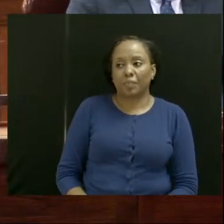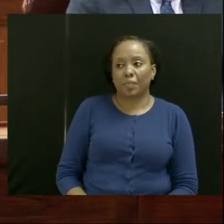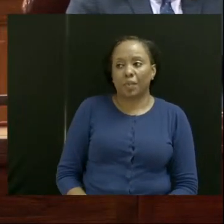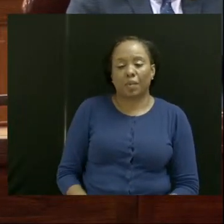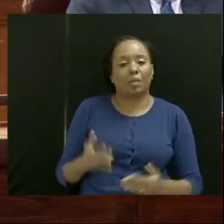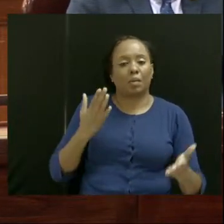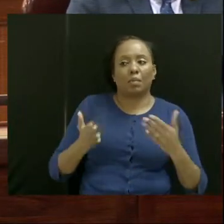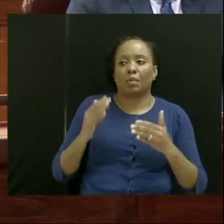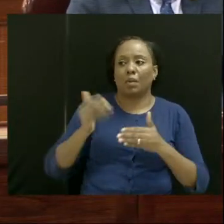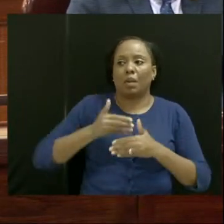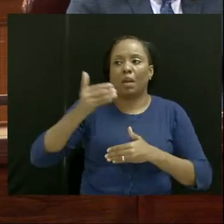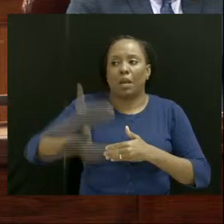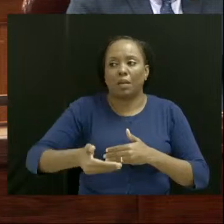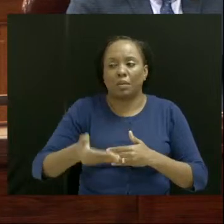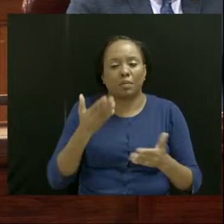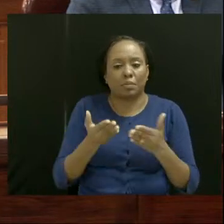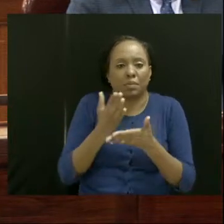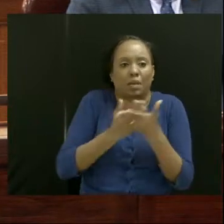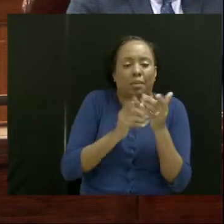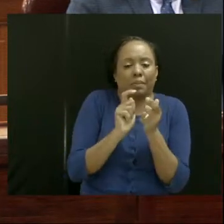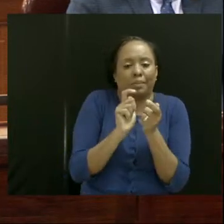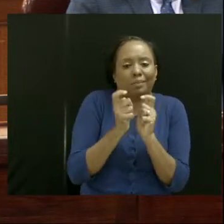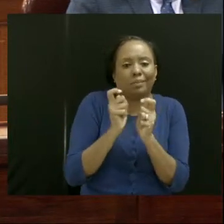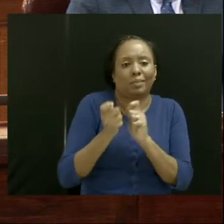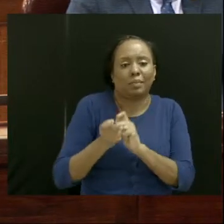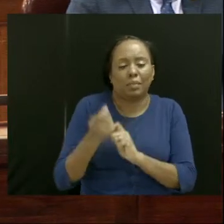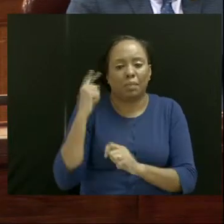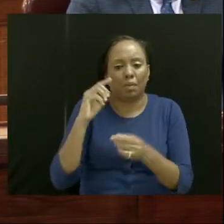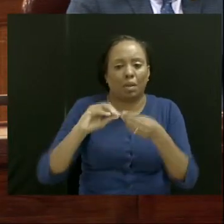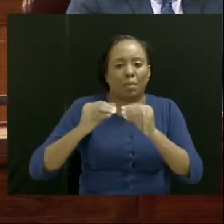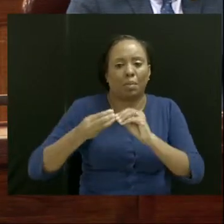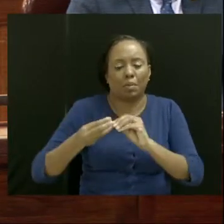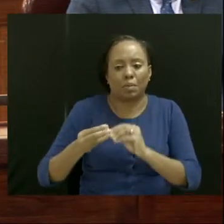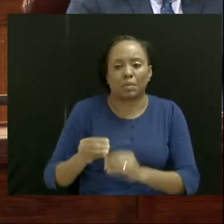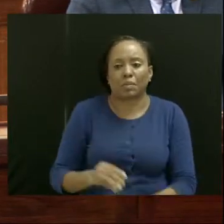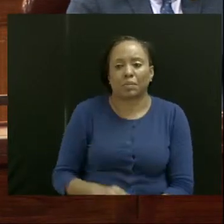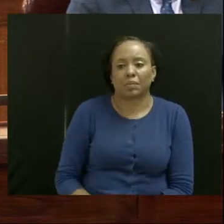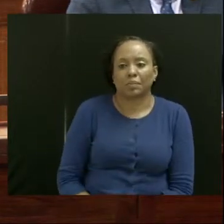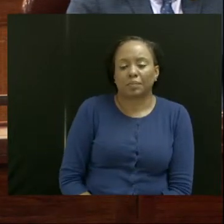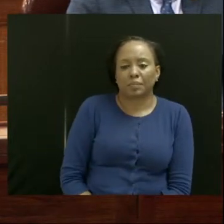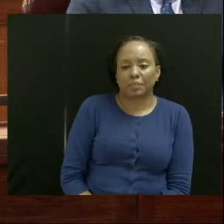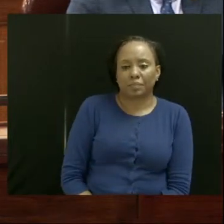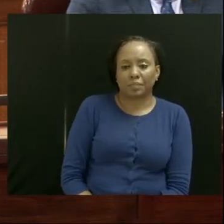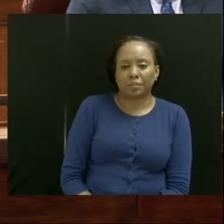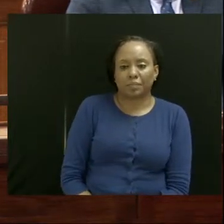find some amendments. But of the